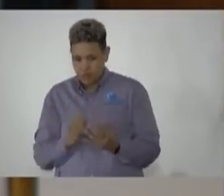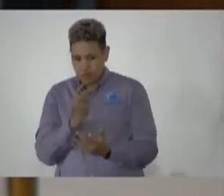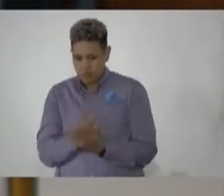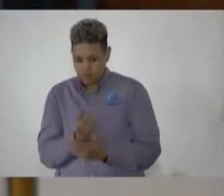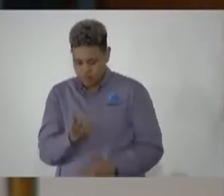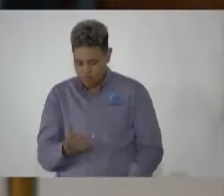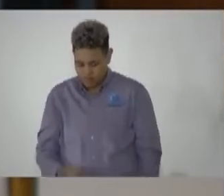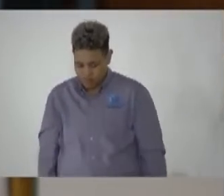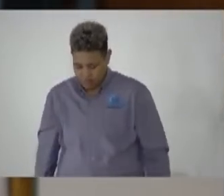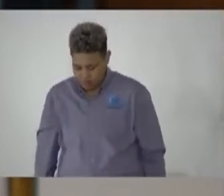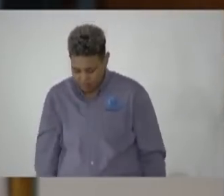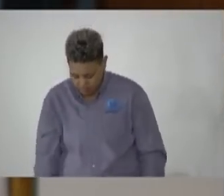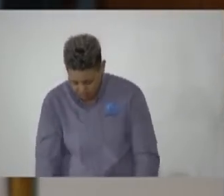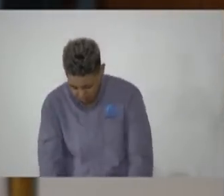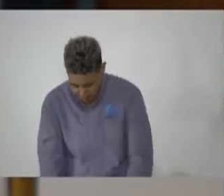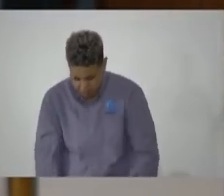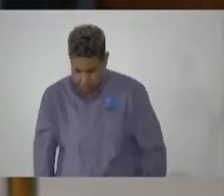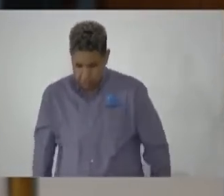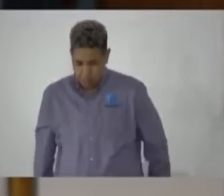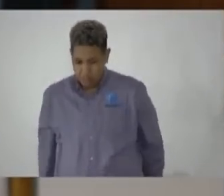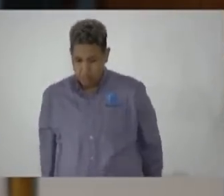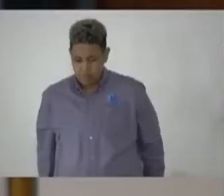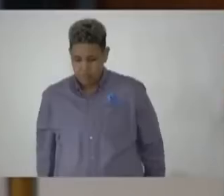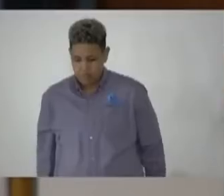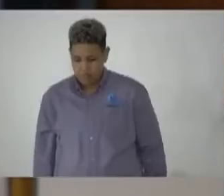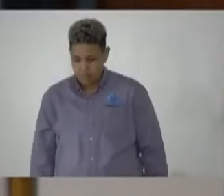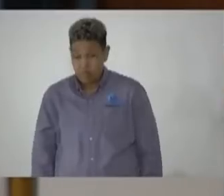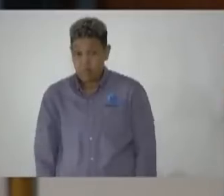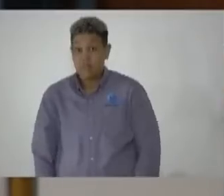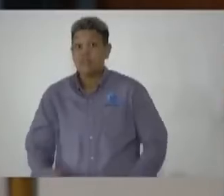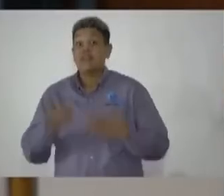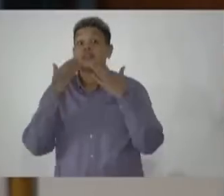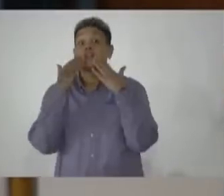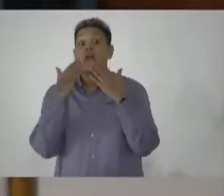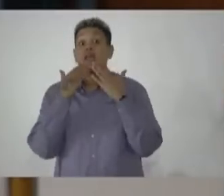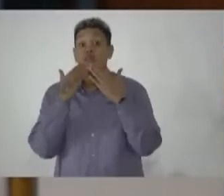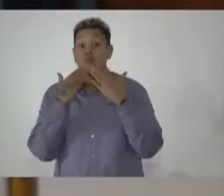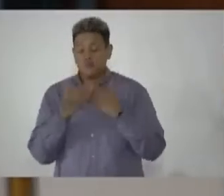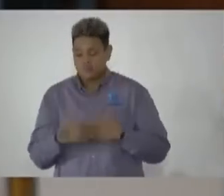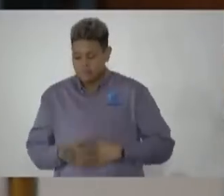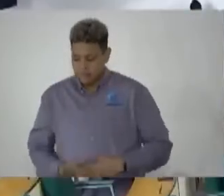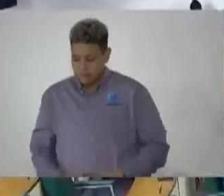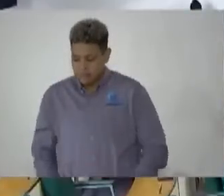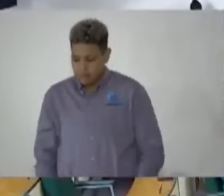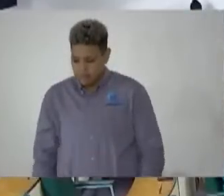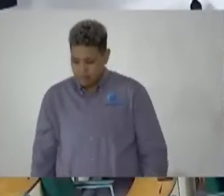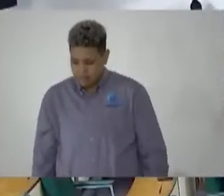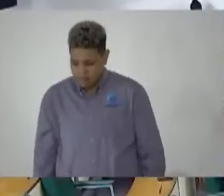that this motion be approved. Thank you very much.